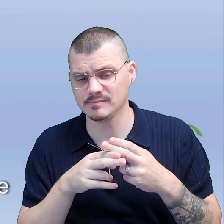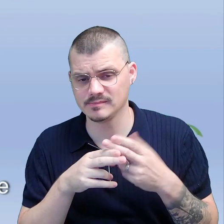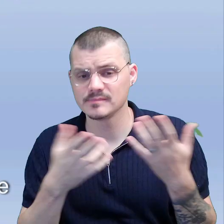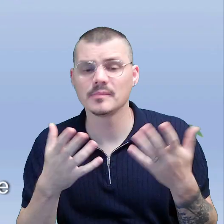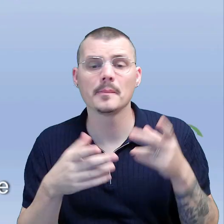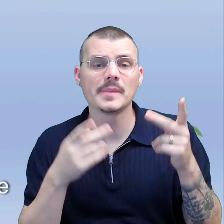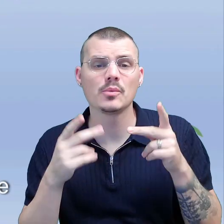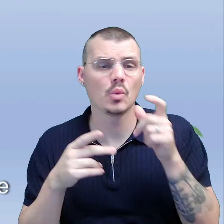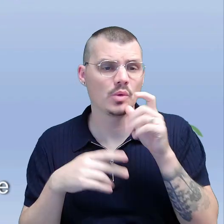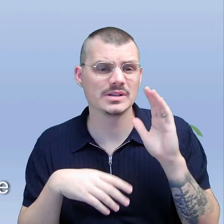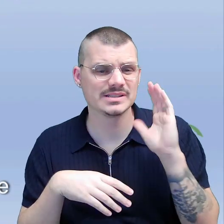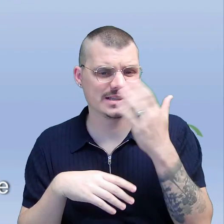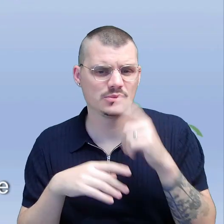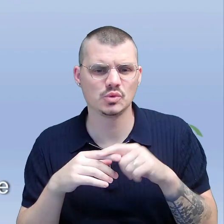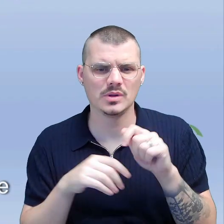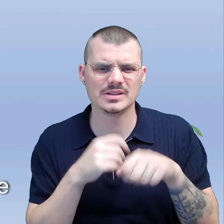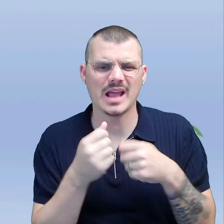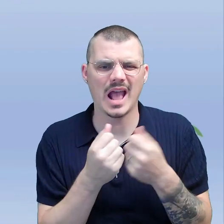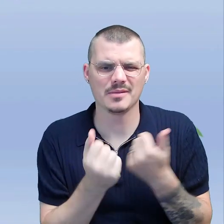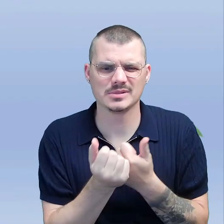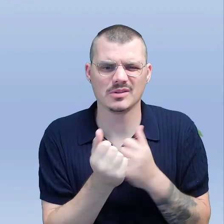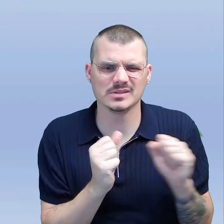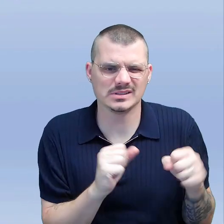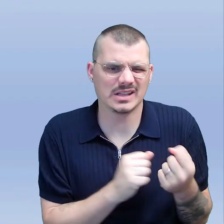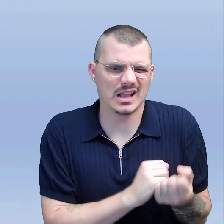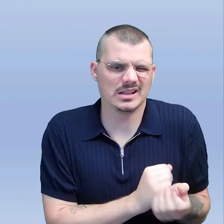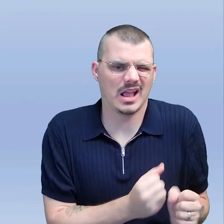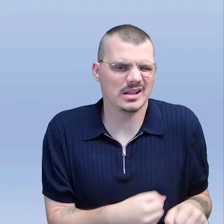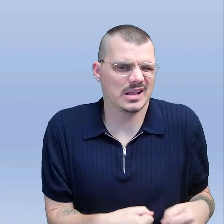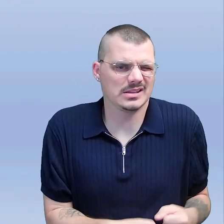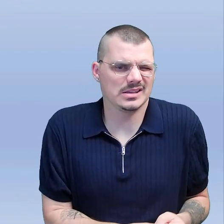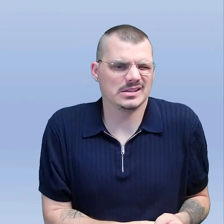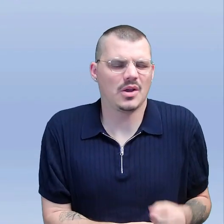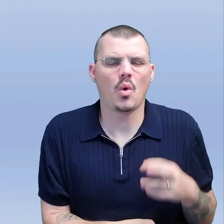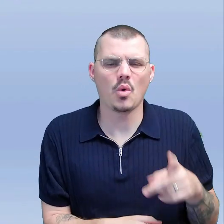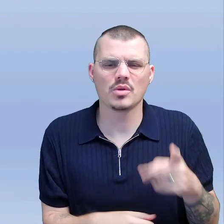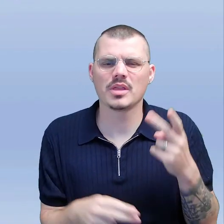topic is people that seem to tie themselves in knots,